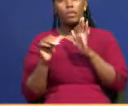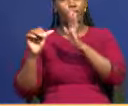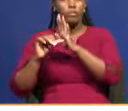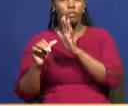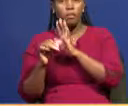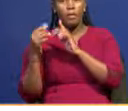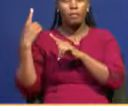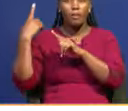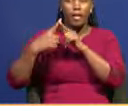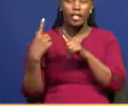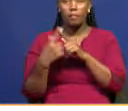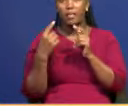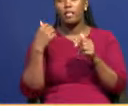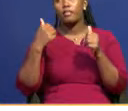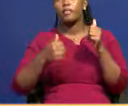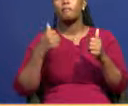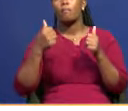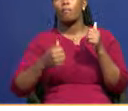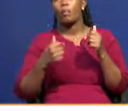with this budget mm-hmm. is